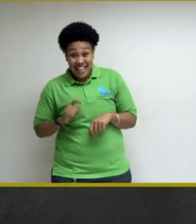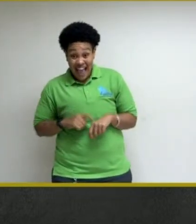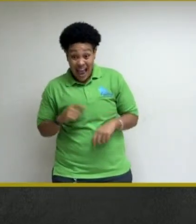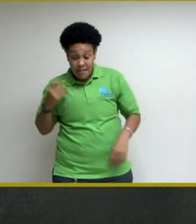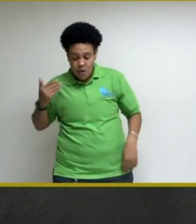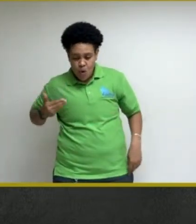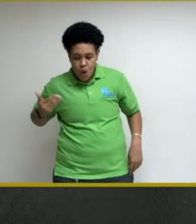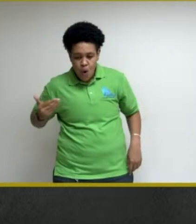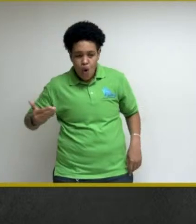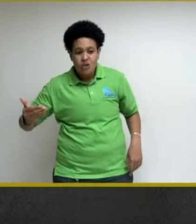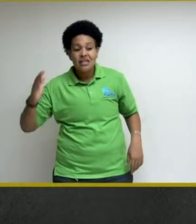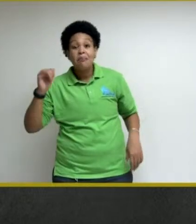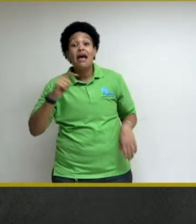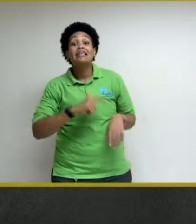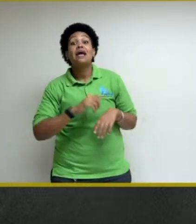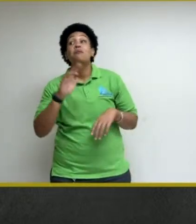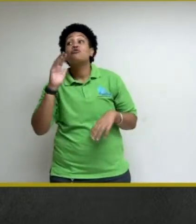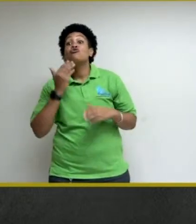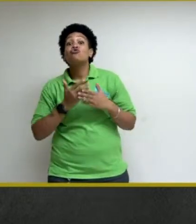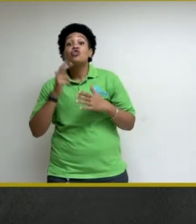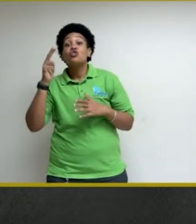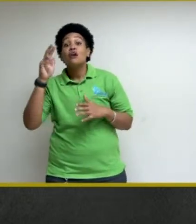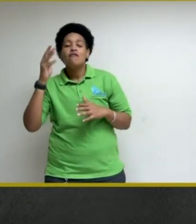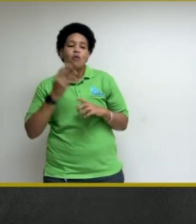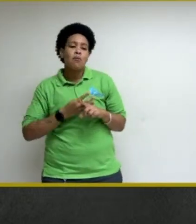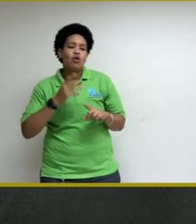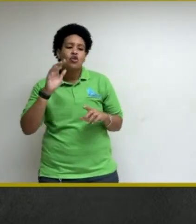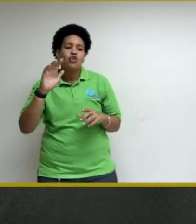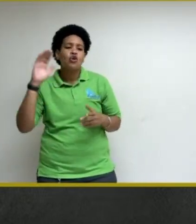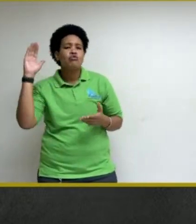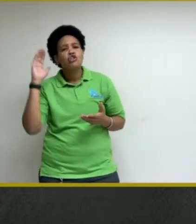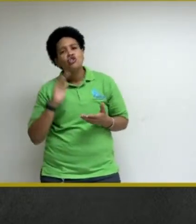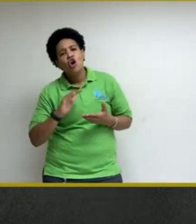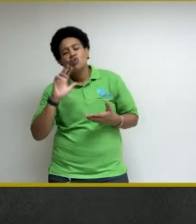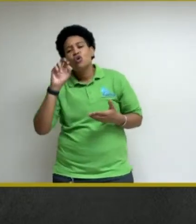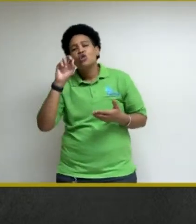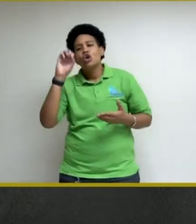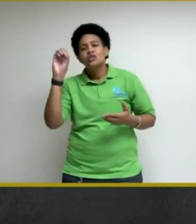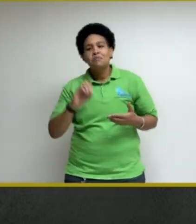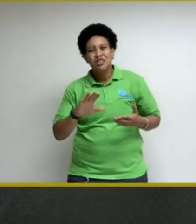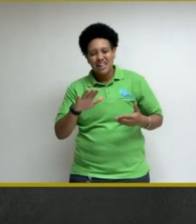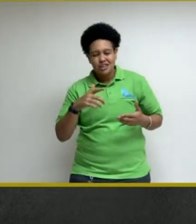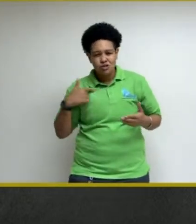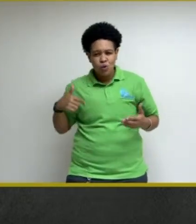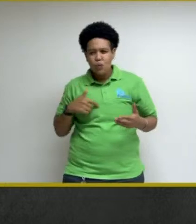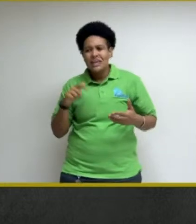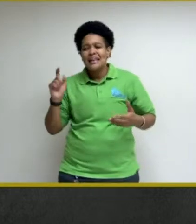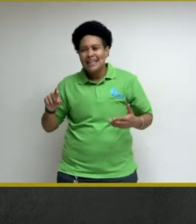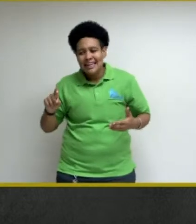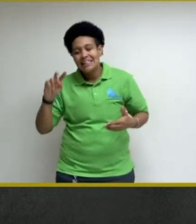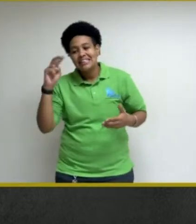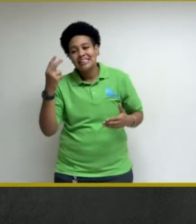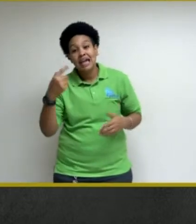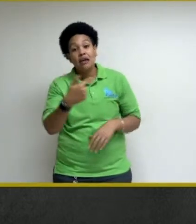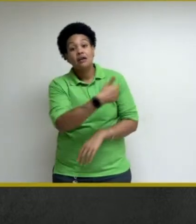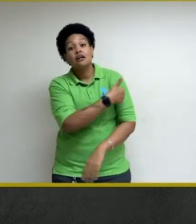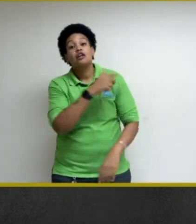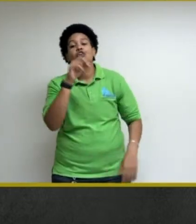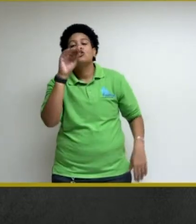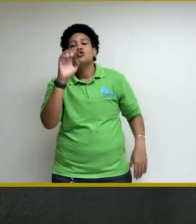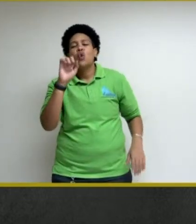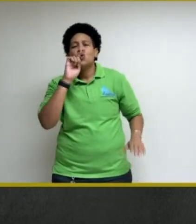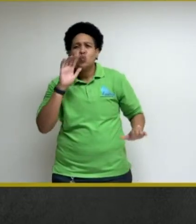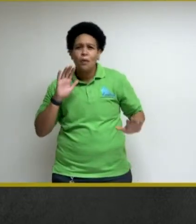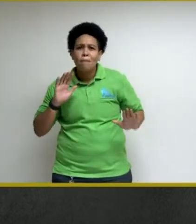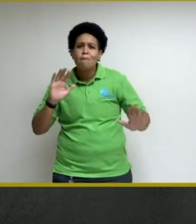on, by the time you get to about 3 or 4 months, you're down to about 30%. So we do need the second dose to boost.